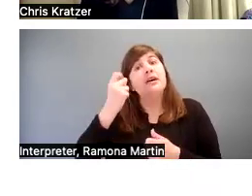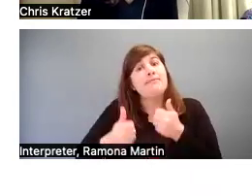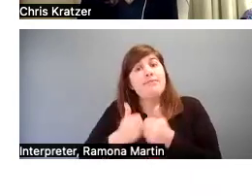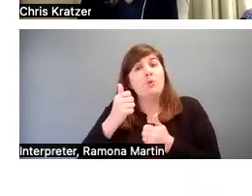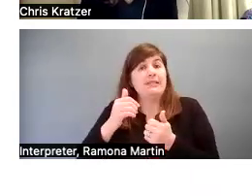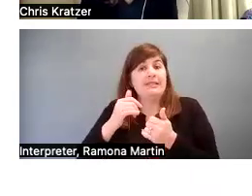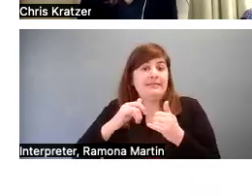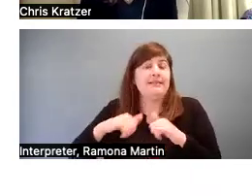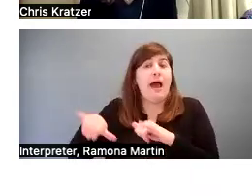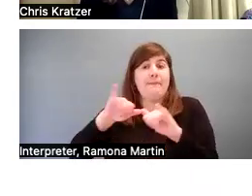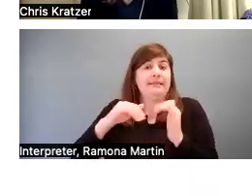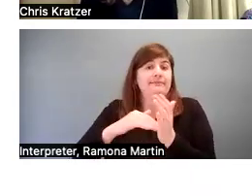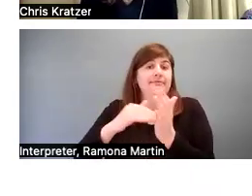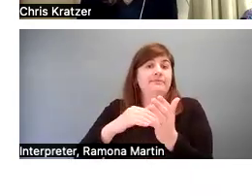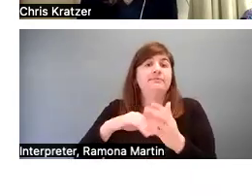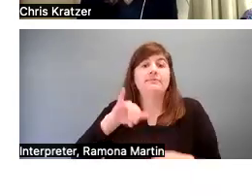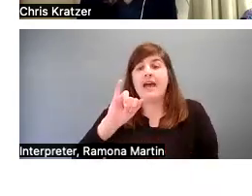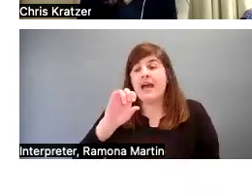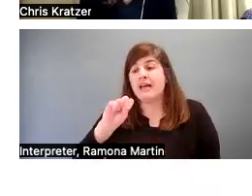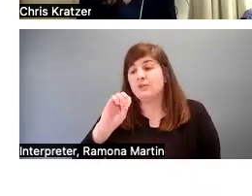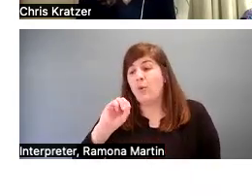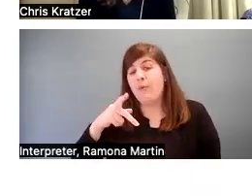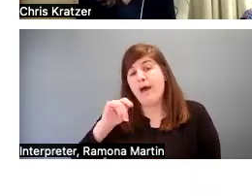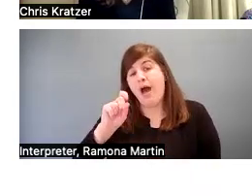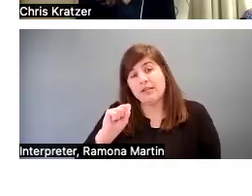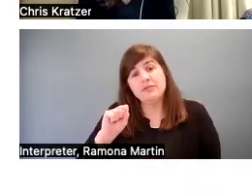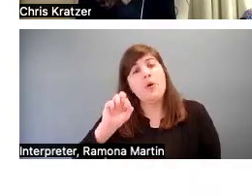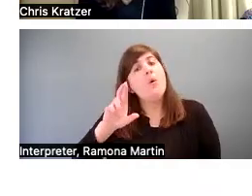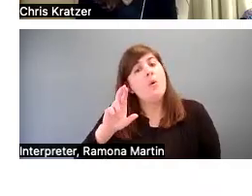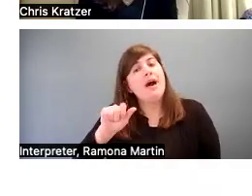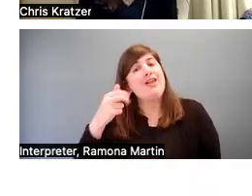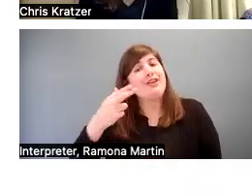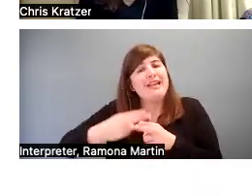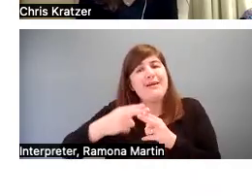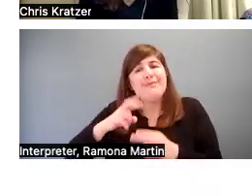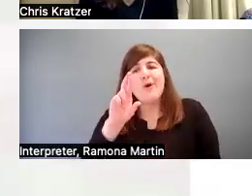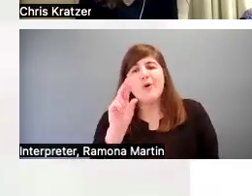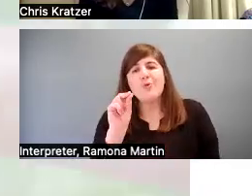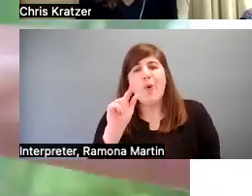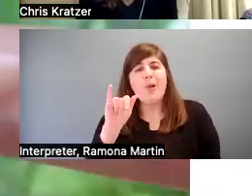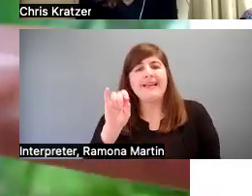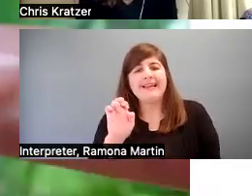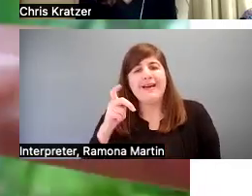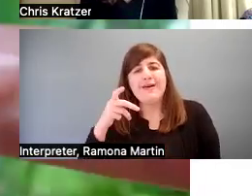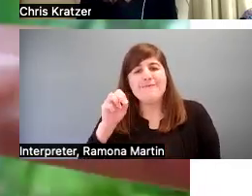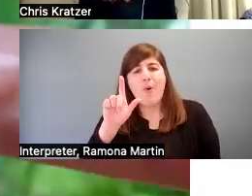in the US are isopods, which are also called roly-polies, and